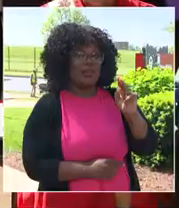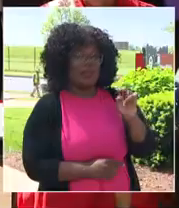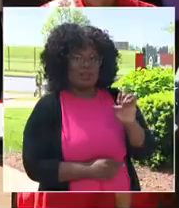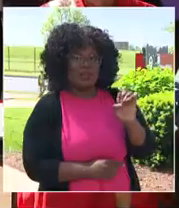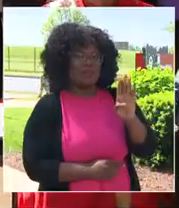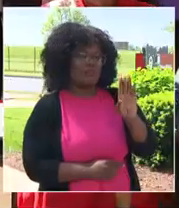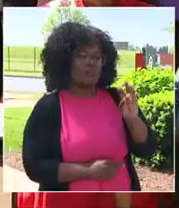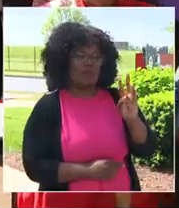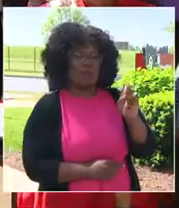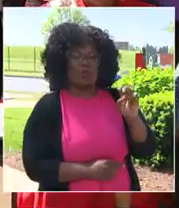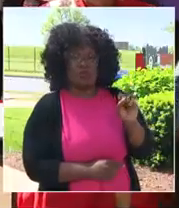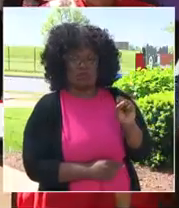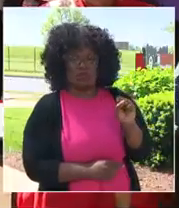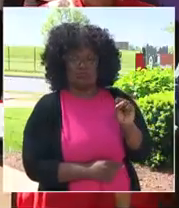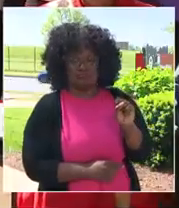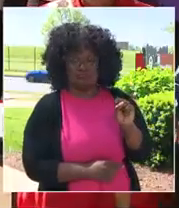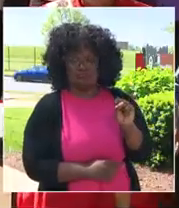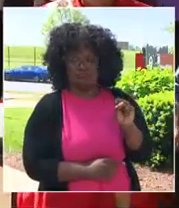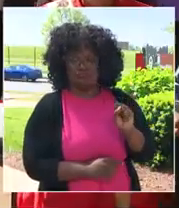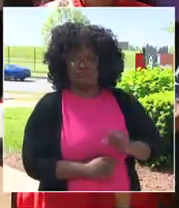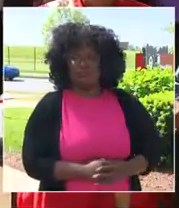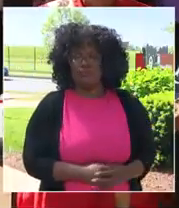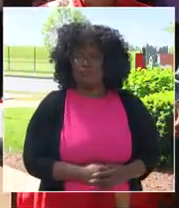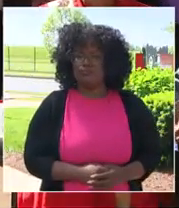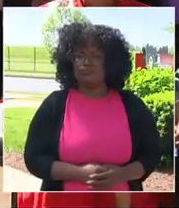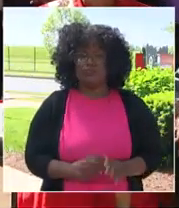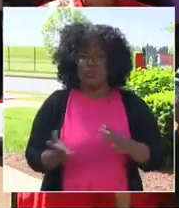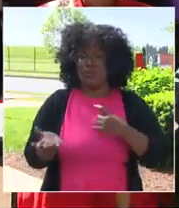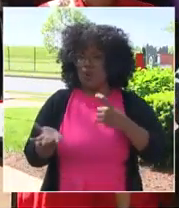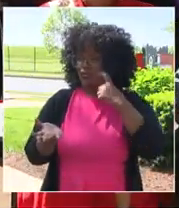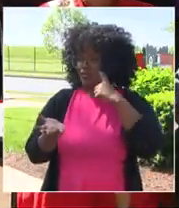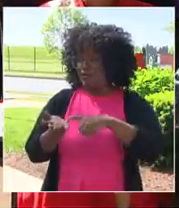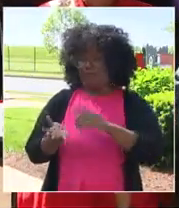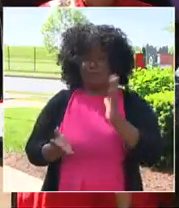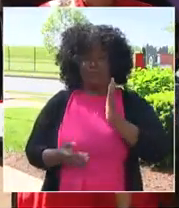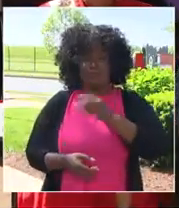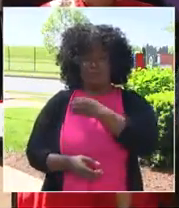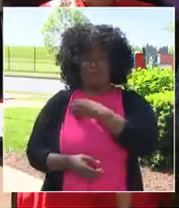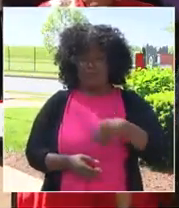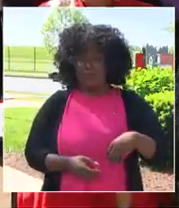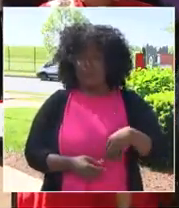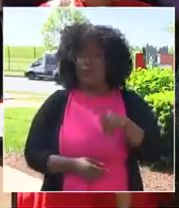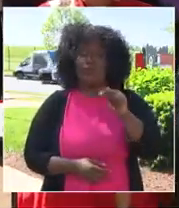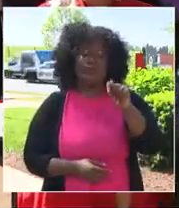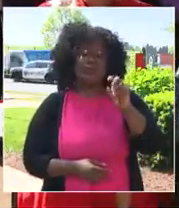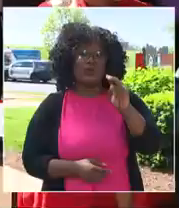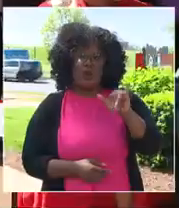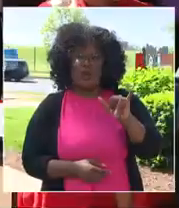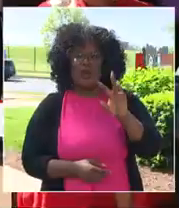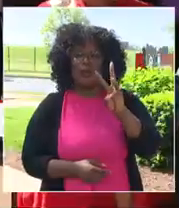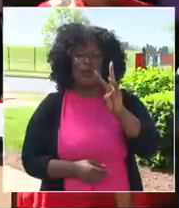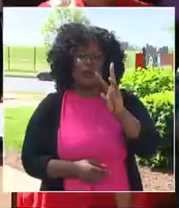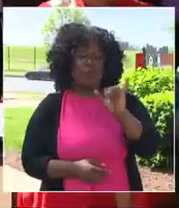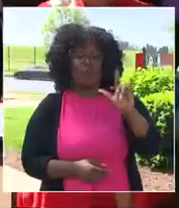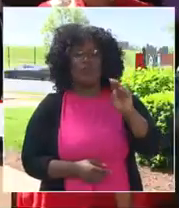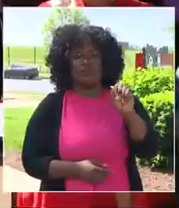I want to recognize our former mayor, Tony Williams. Give Tony a big round of applause.